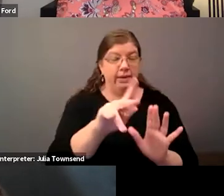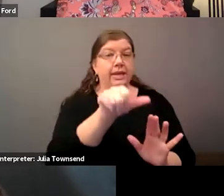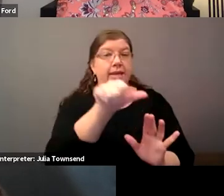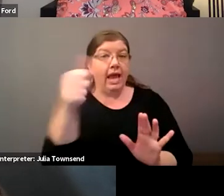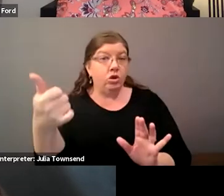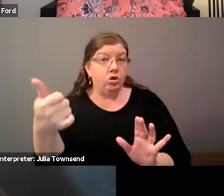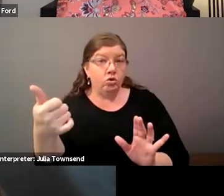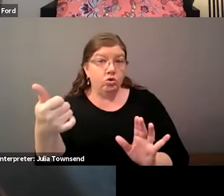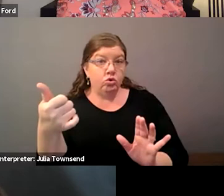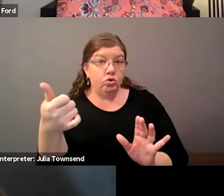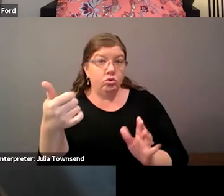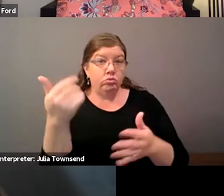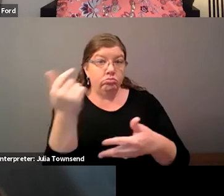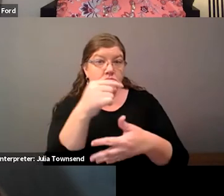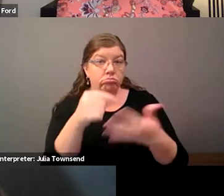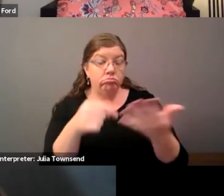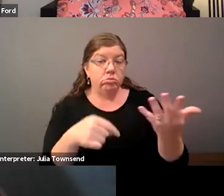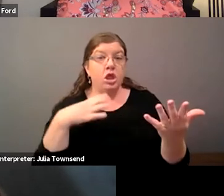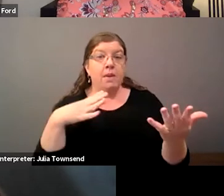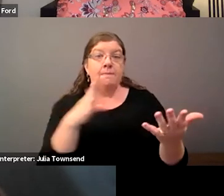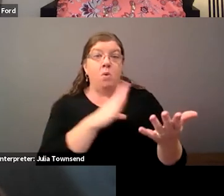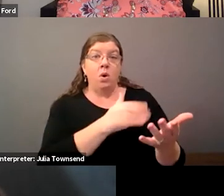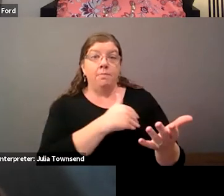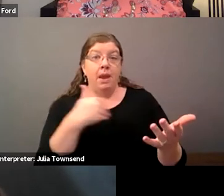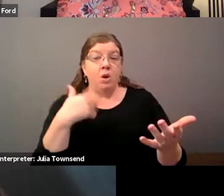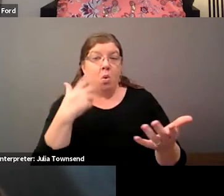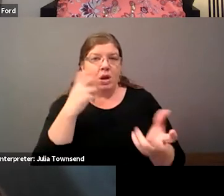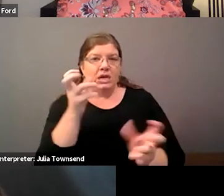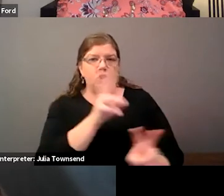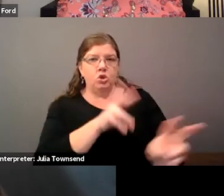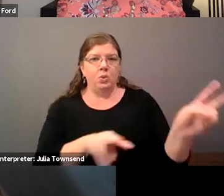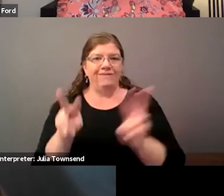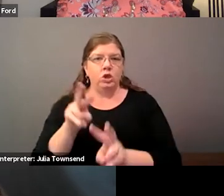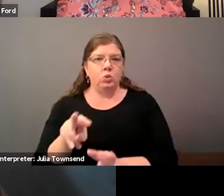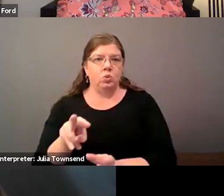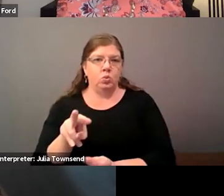one uh that board members would like us to review